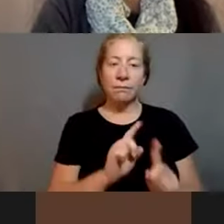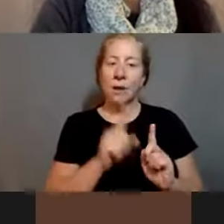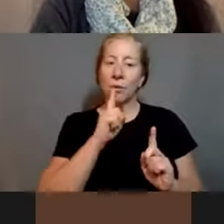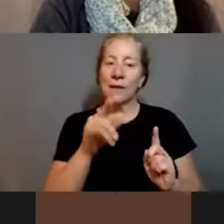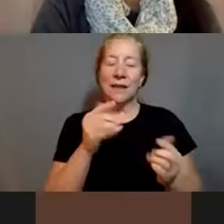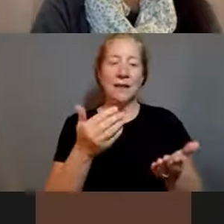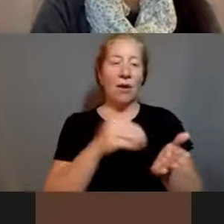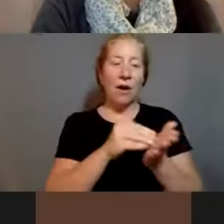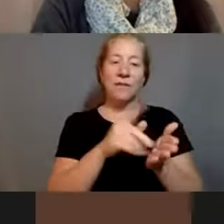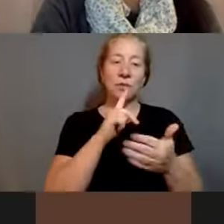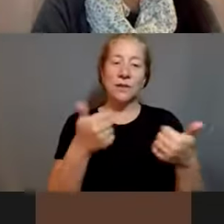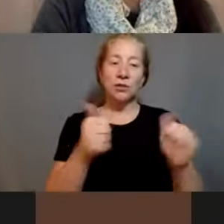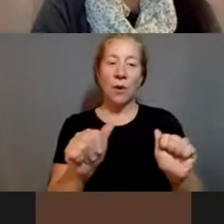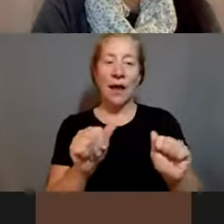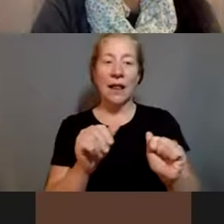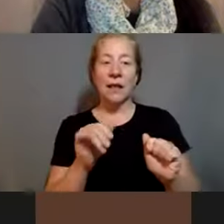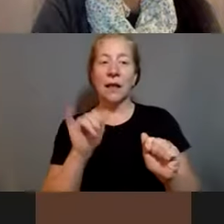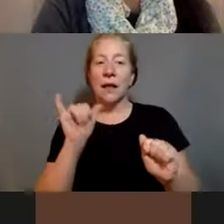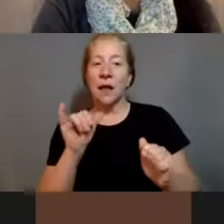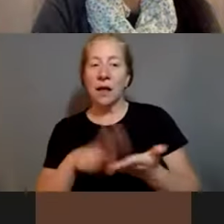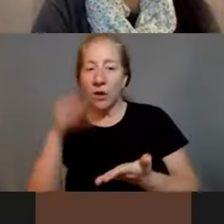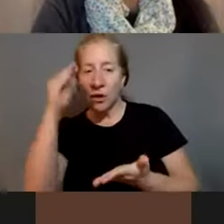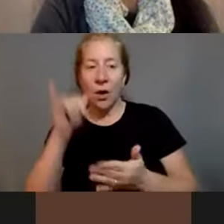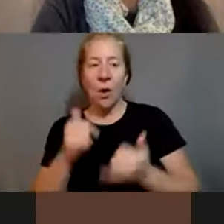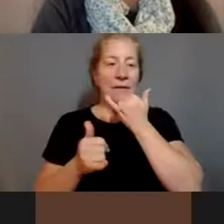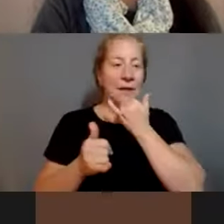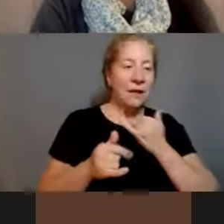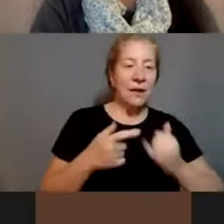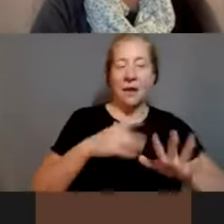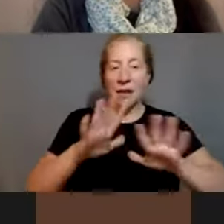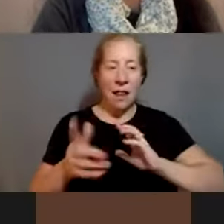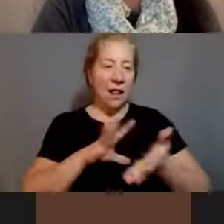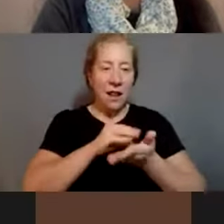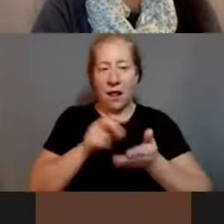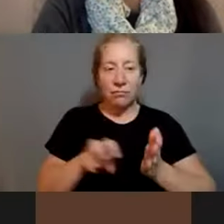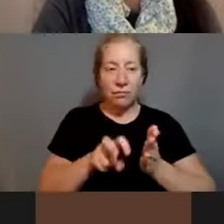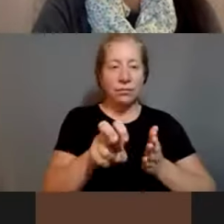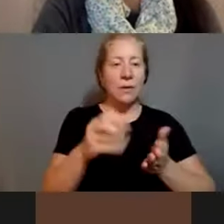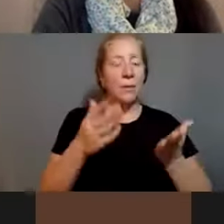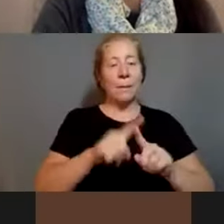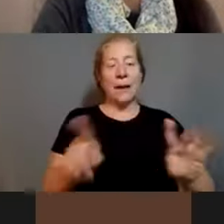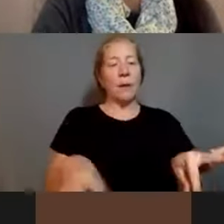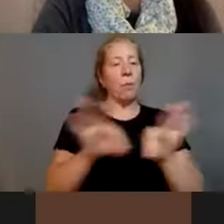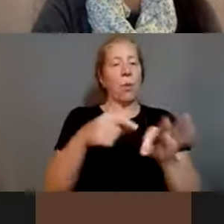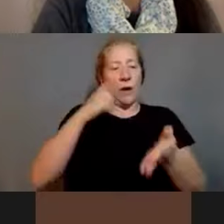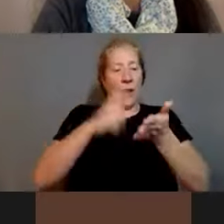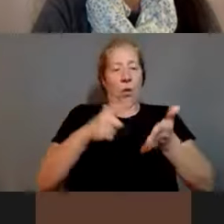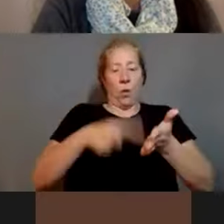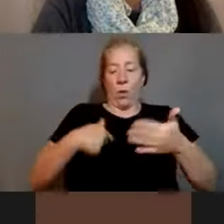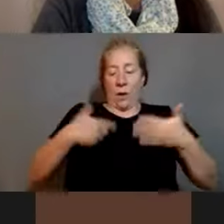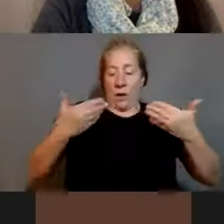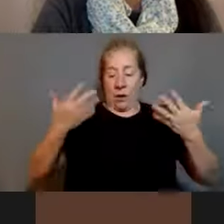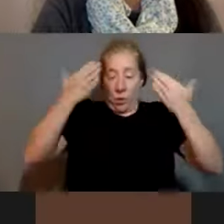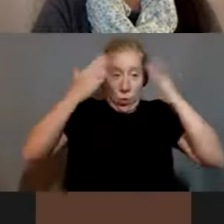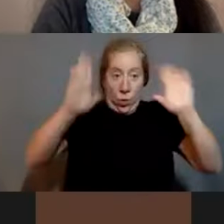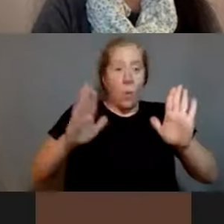error. I think it's important that we acknowledge that what we don't know and do something about it so